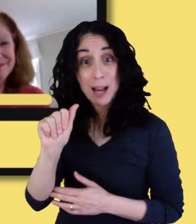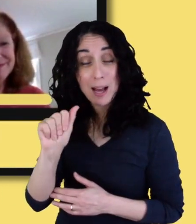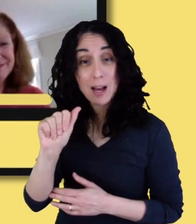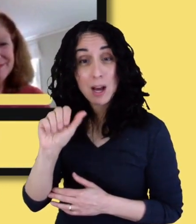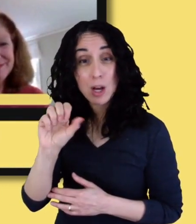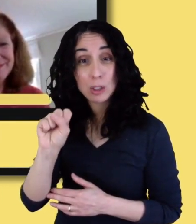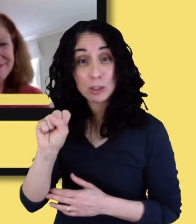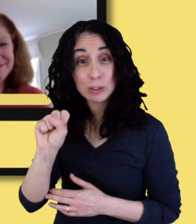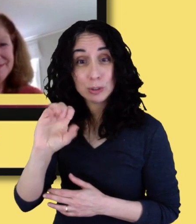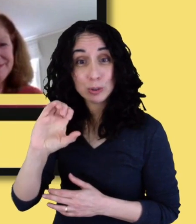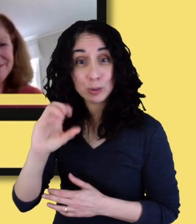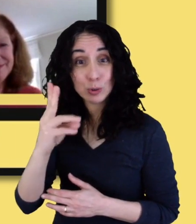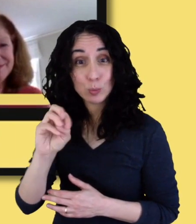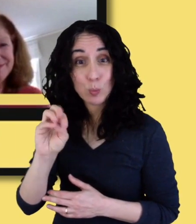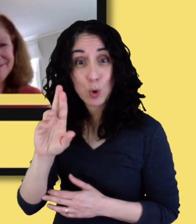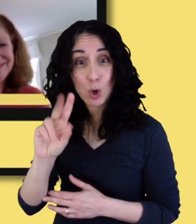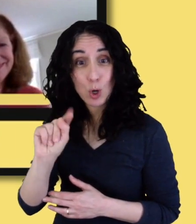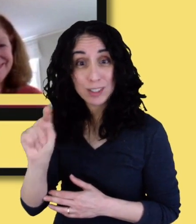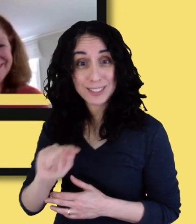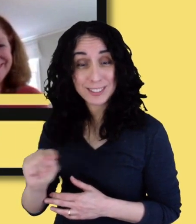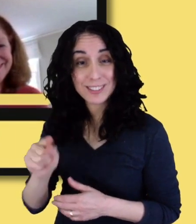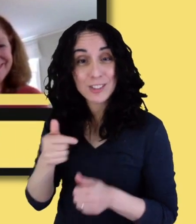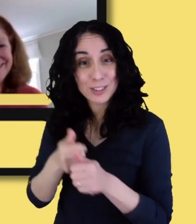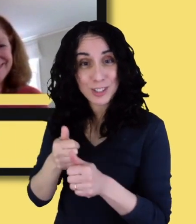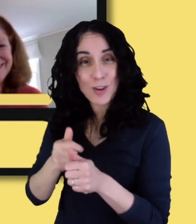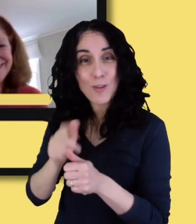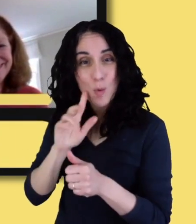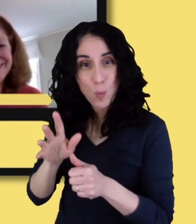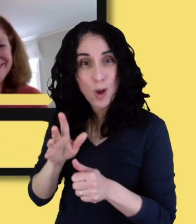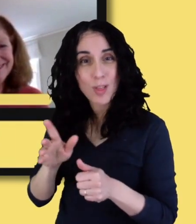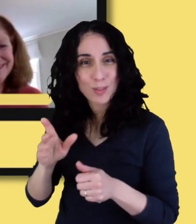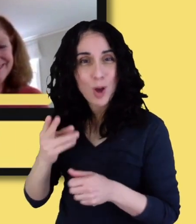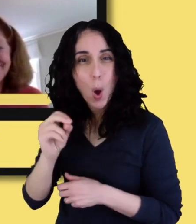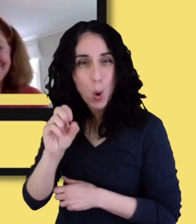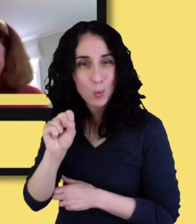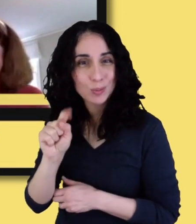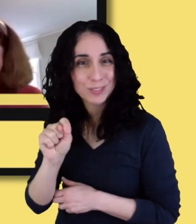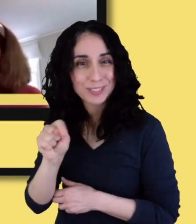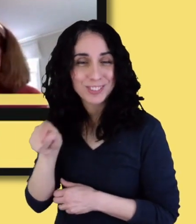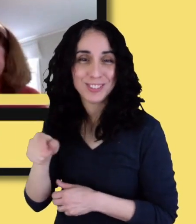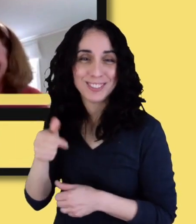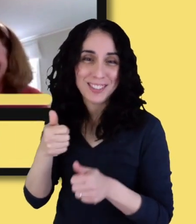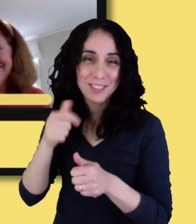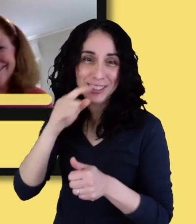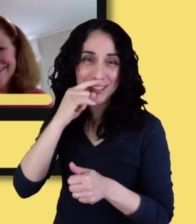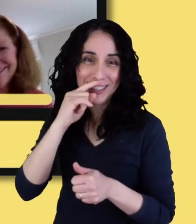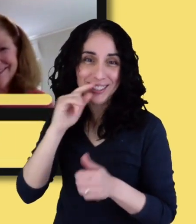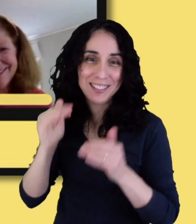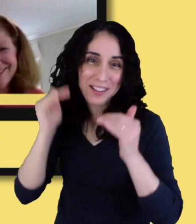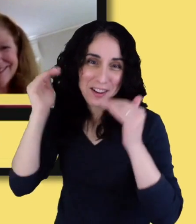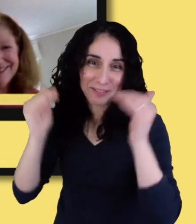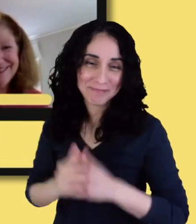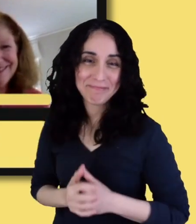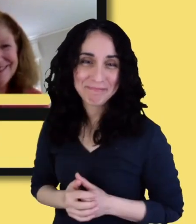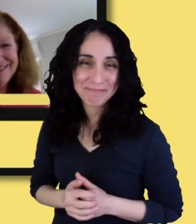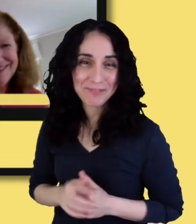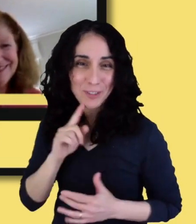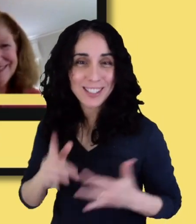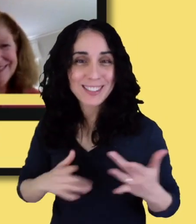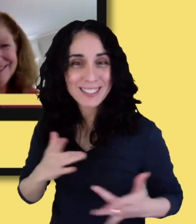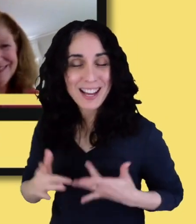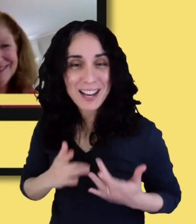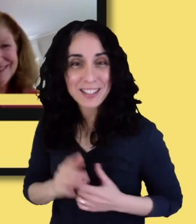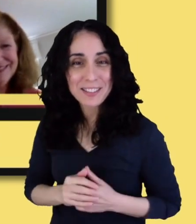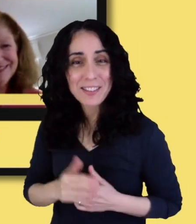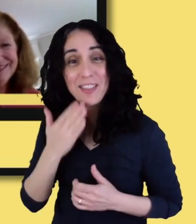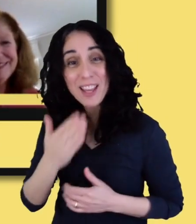who is a kidult. So she's a kid and an adult, and she's really awesome, and we're really excited to have that. So thank you so